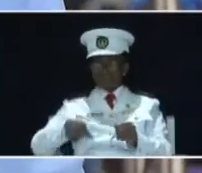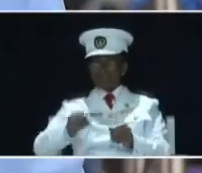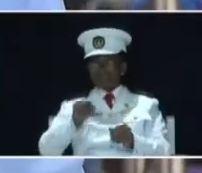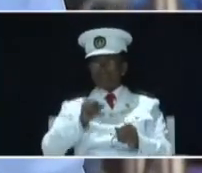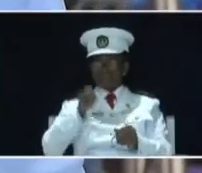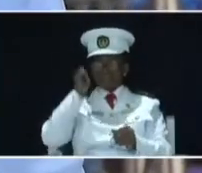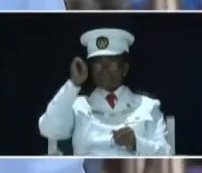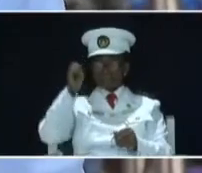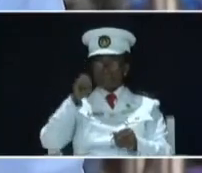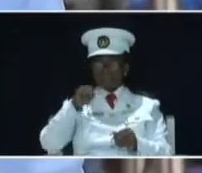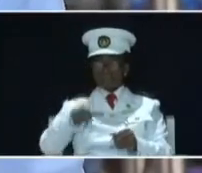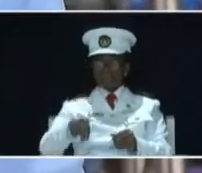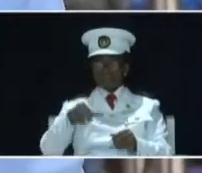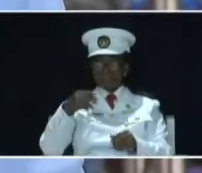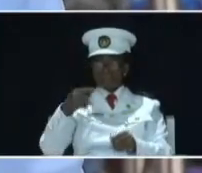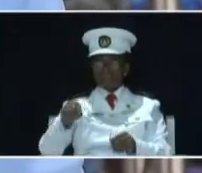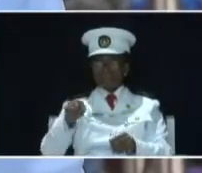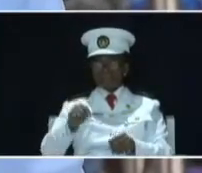Well,